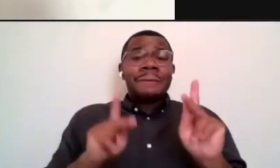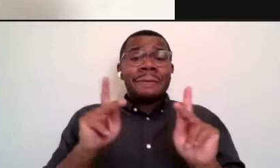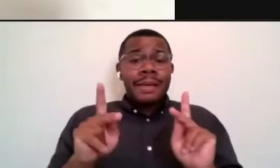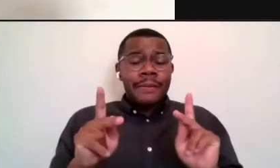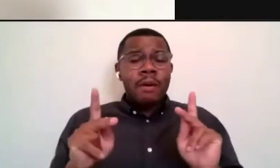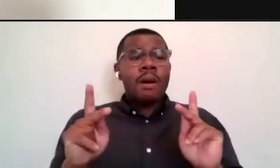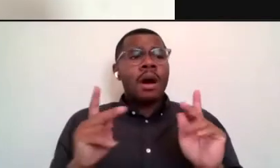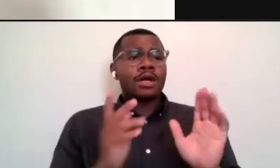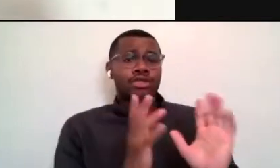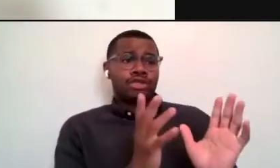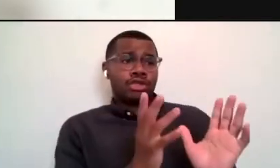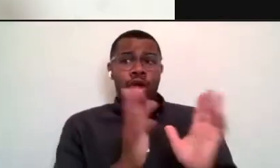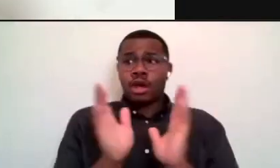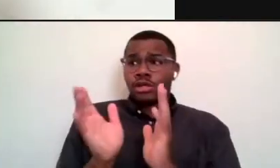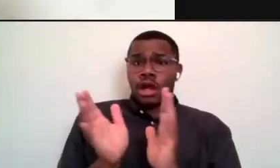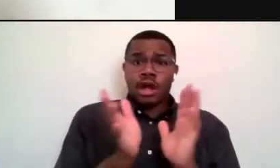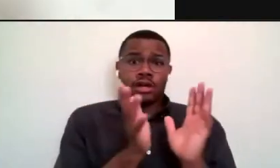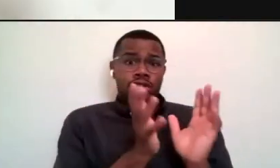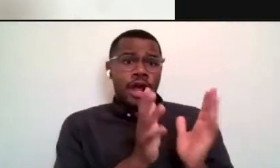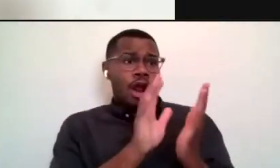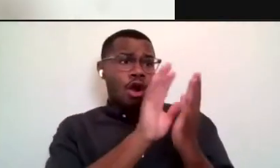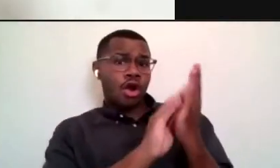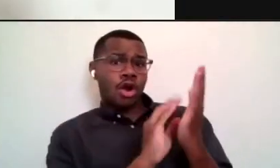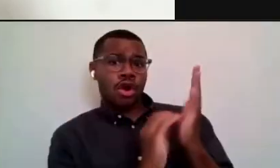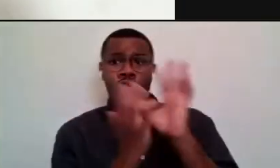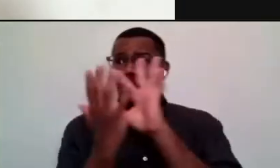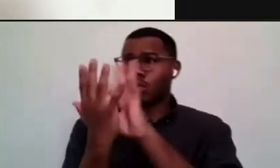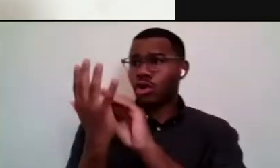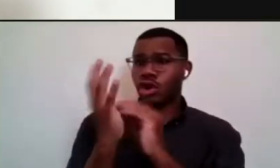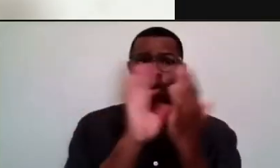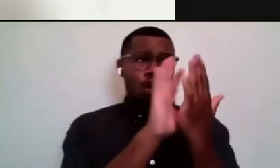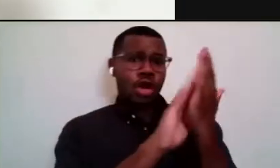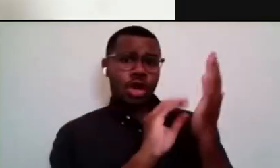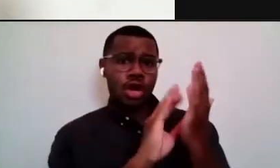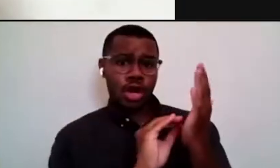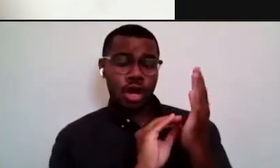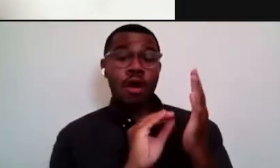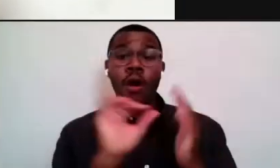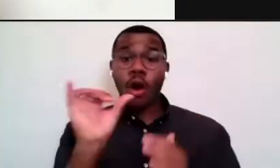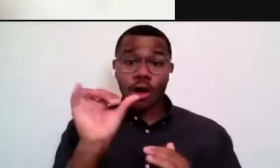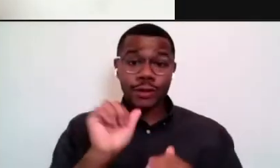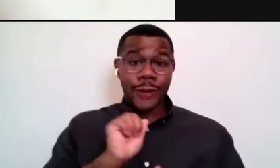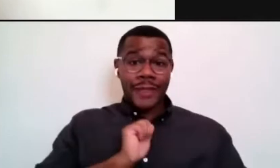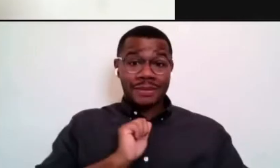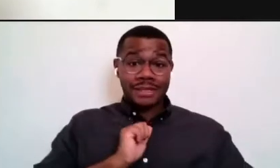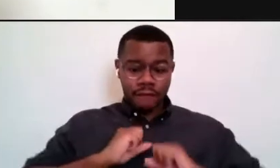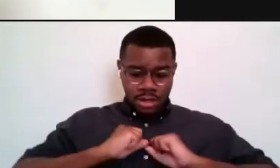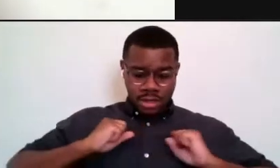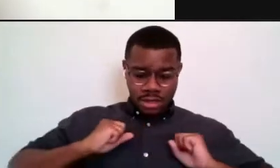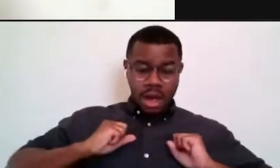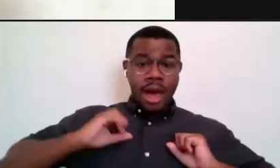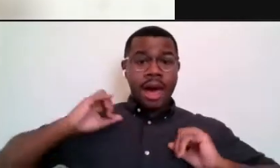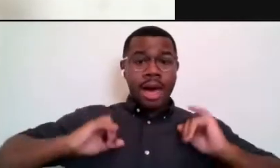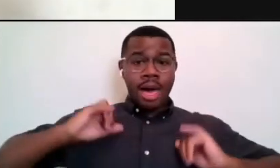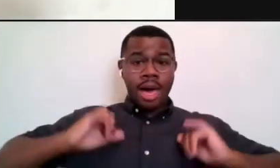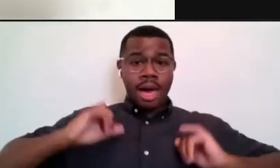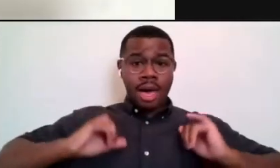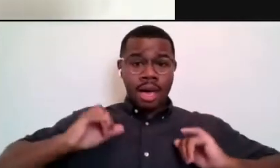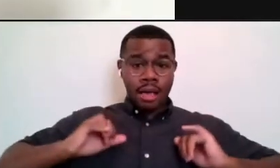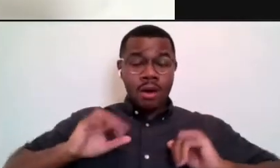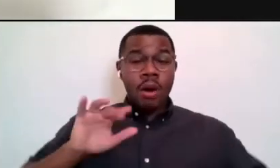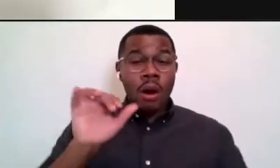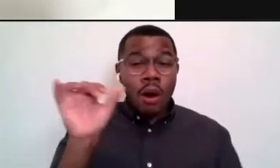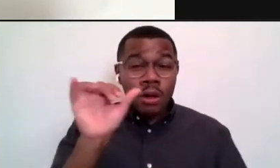start to connect with the story of their ancestors. And then they begin to bring in their ancestors in